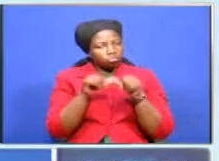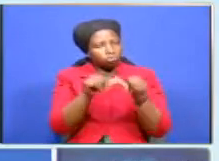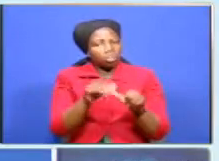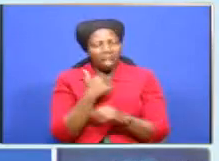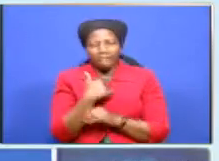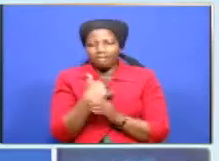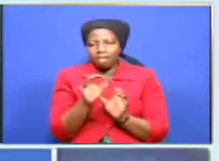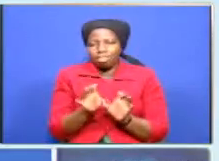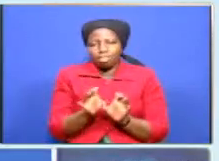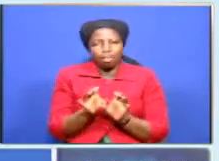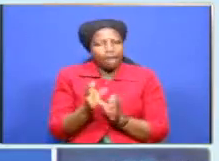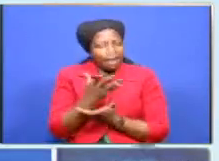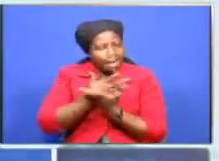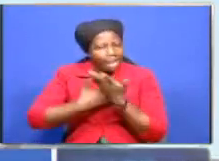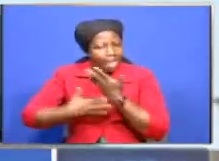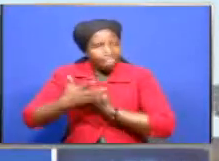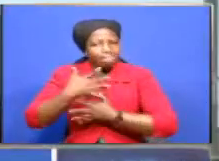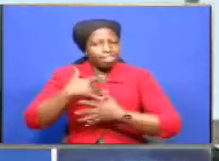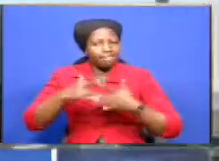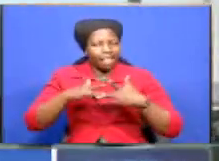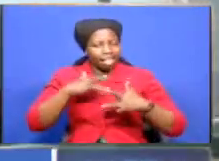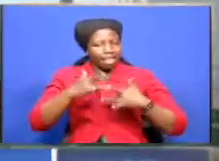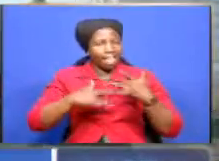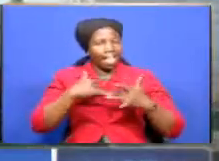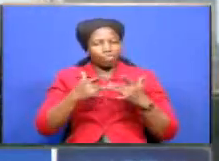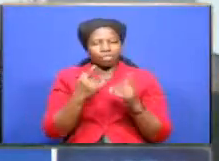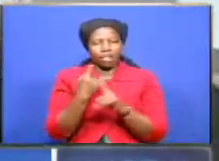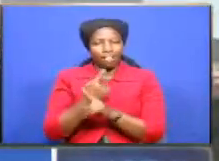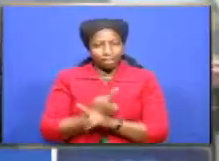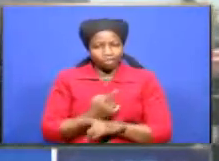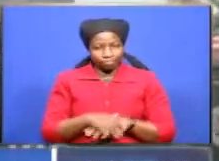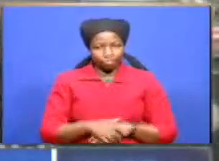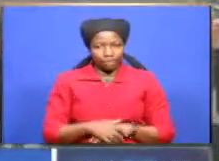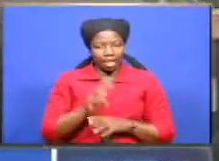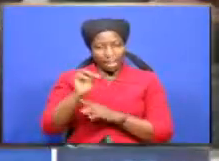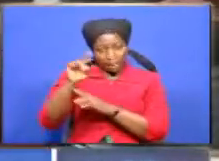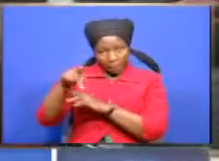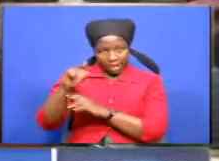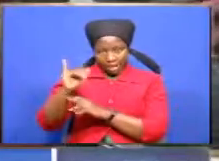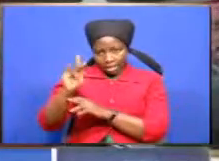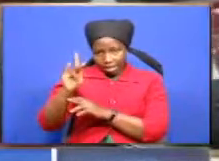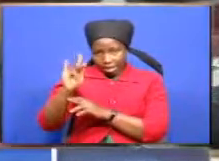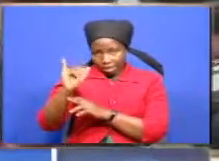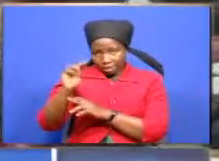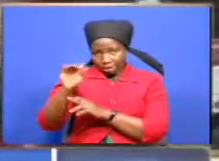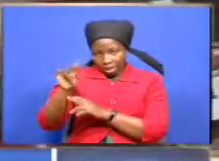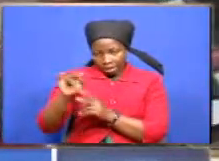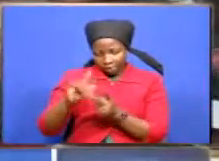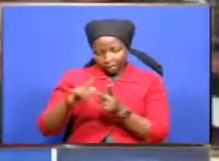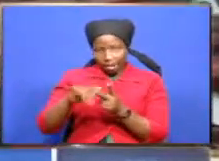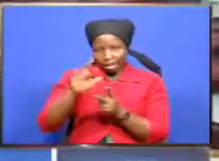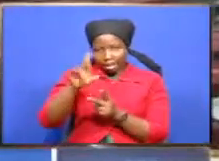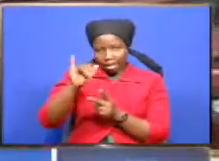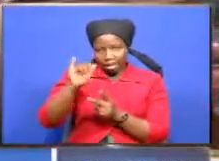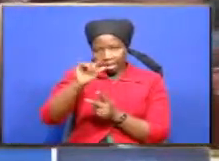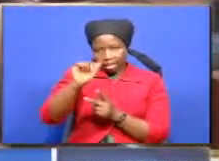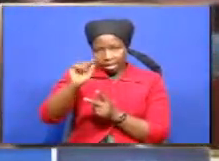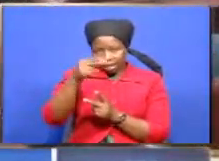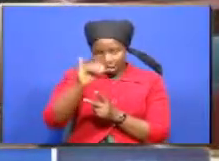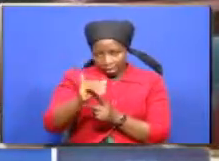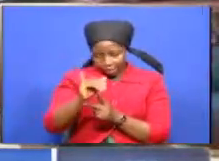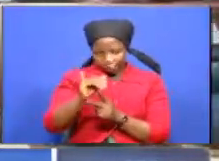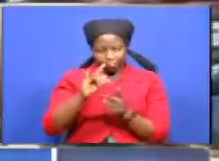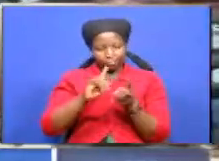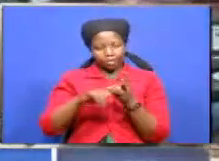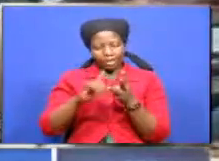A section of Jubilee MPs, including Kikuyu MP Kimani Ichung'wah, Mathira lawmaker Rigathi Gachagua, and their